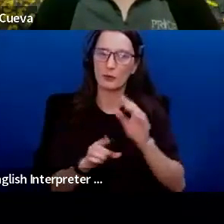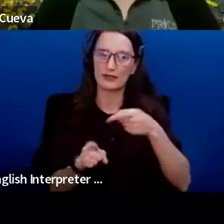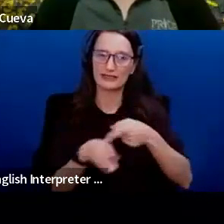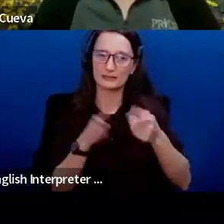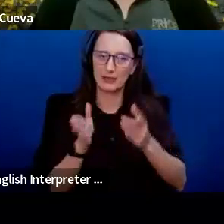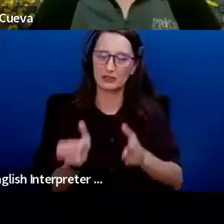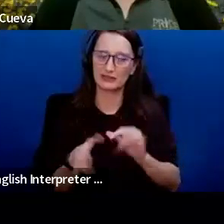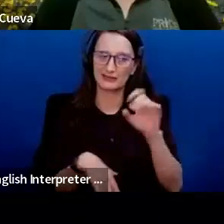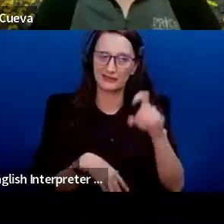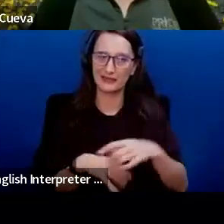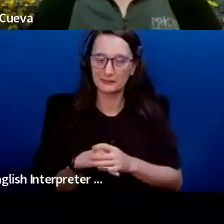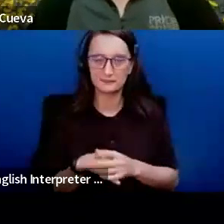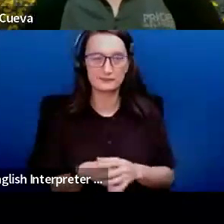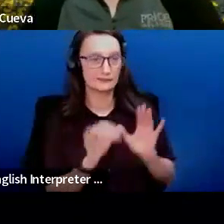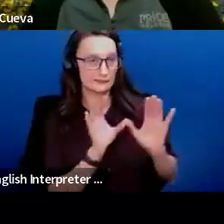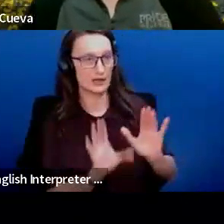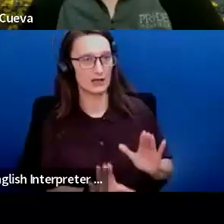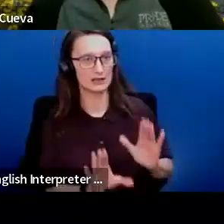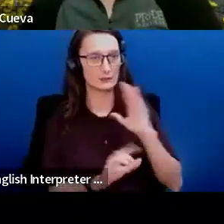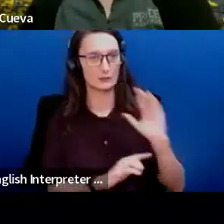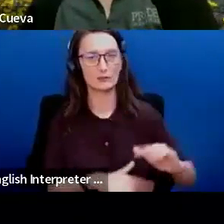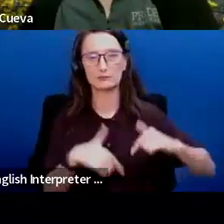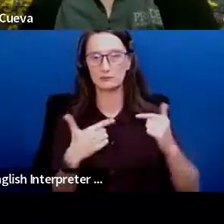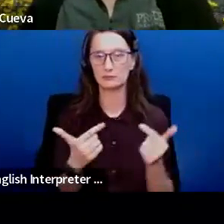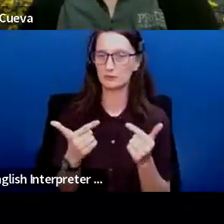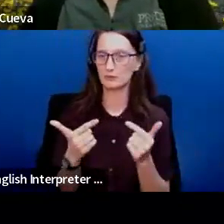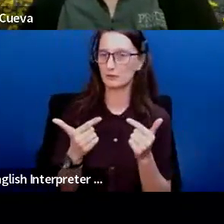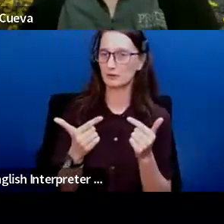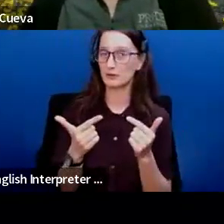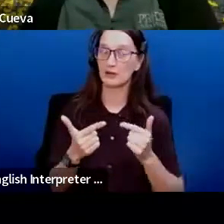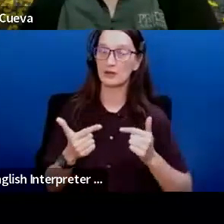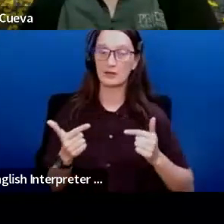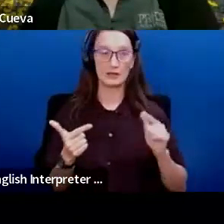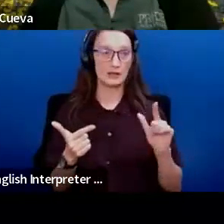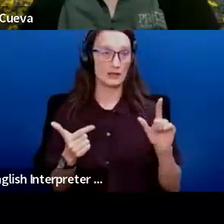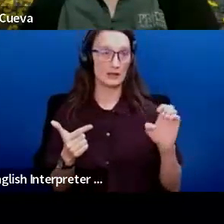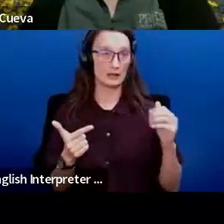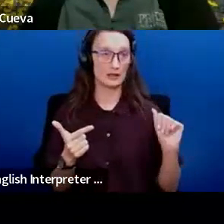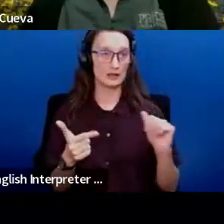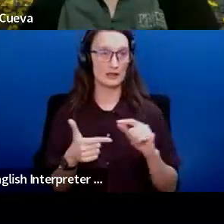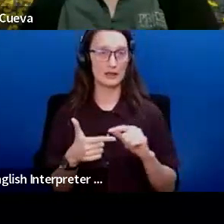Awesome. And then I will throw it over to see if Camelia or Jennifer or Michelle have anything.